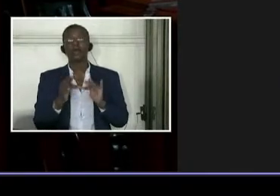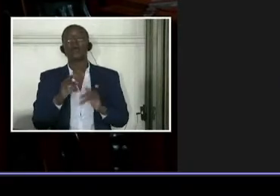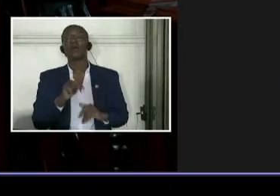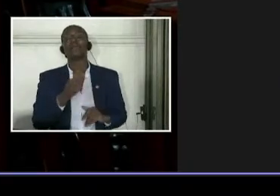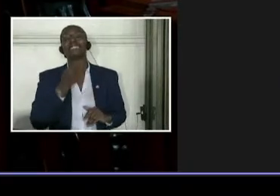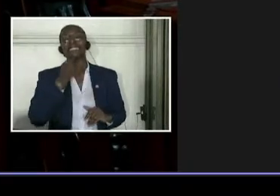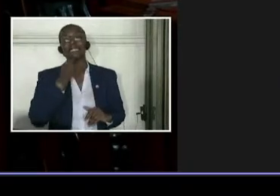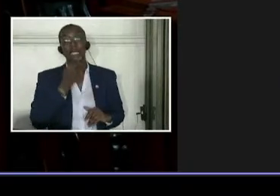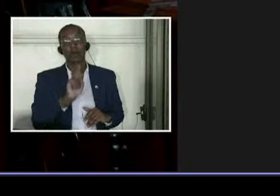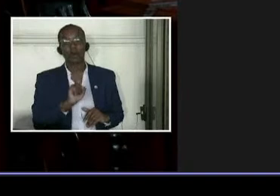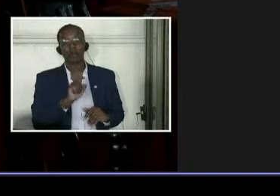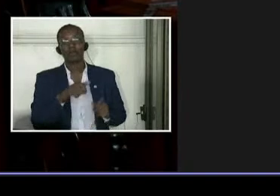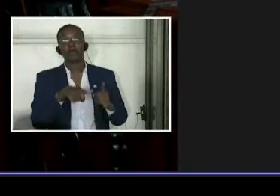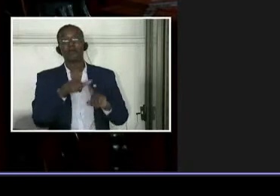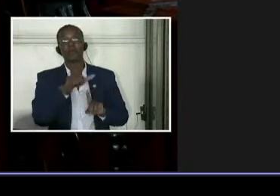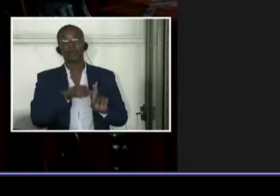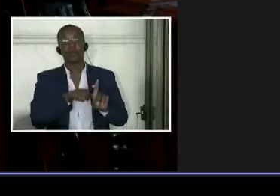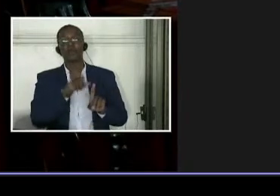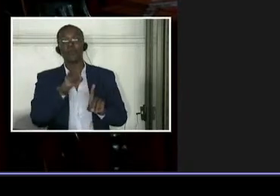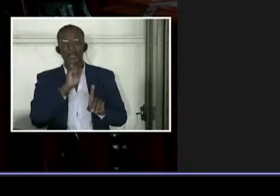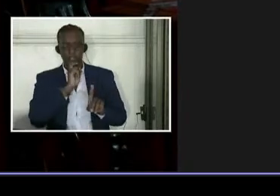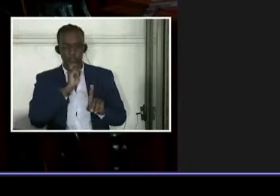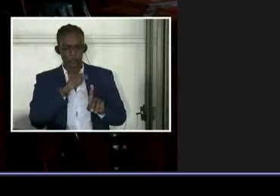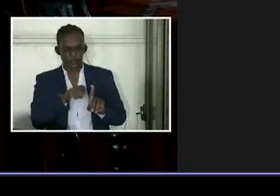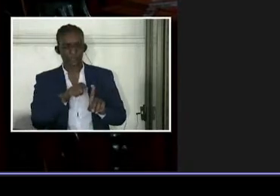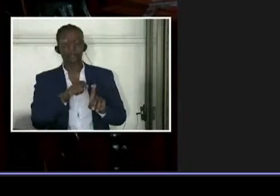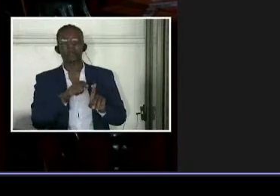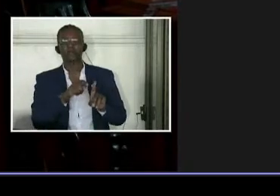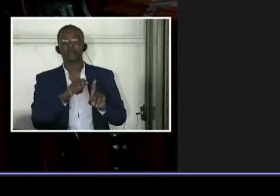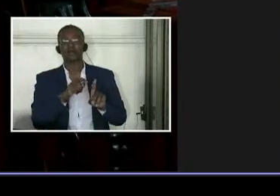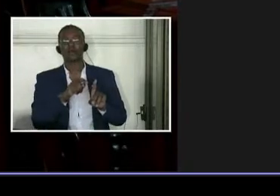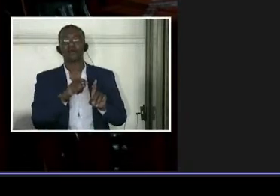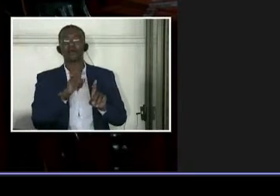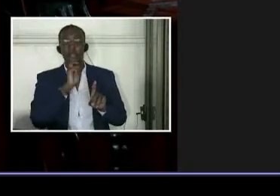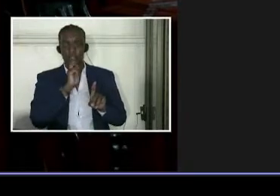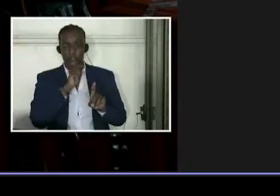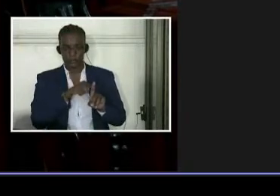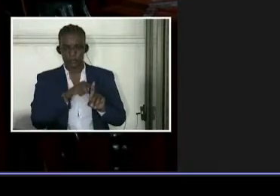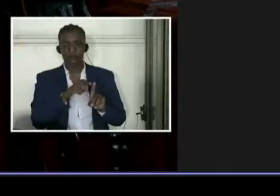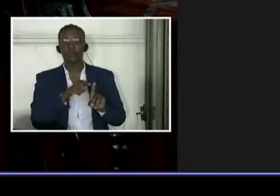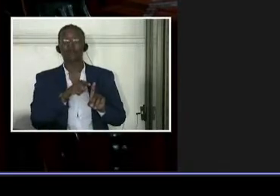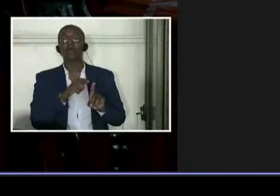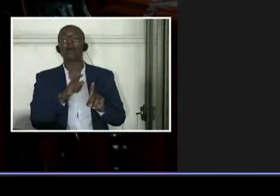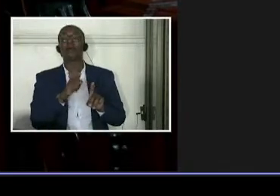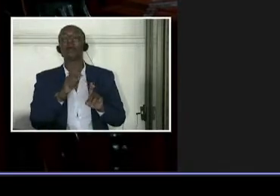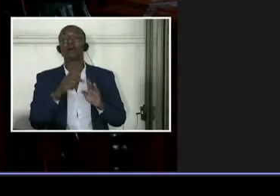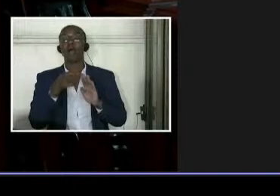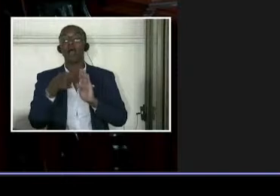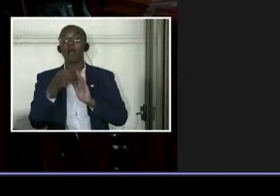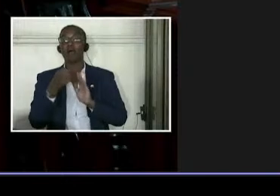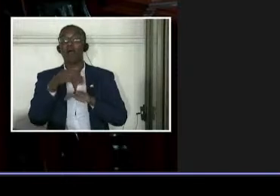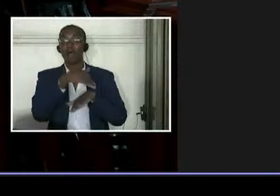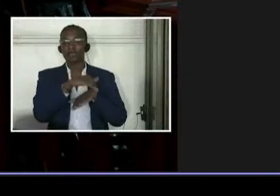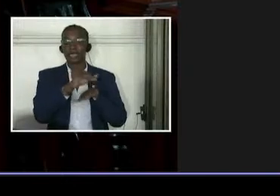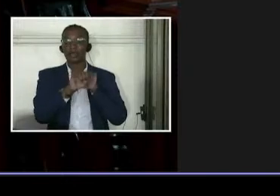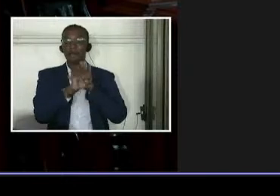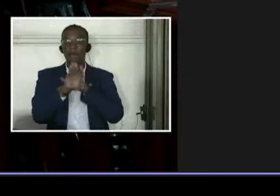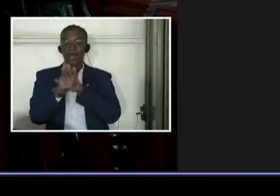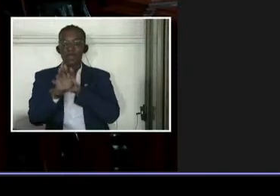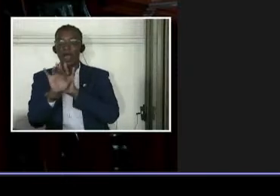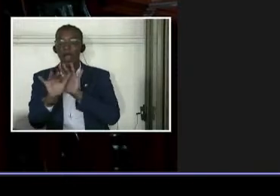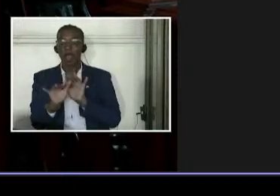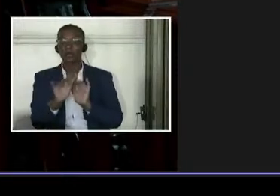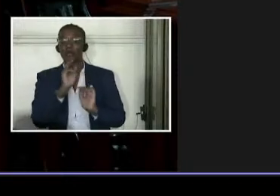must say that we would want our people to utilize this instrument. We'll be going out in the media educating our people when it comes to